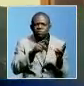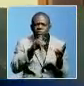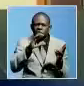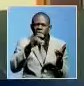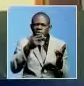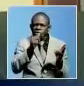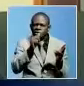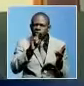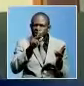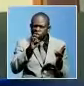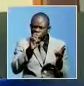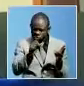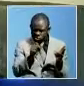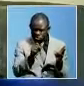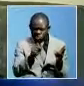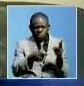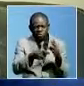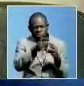seen